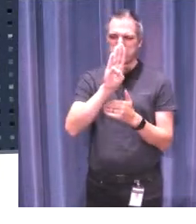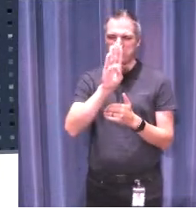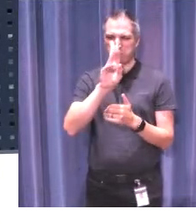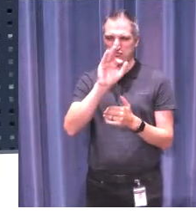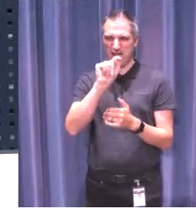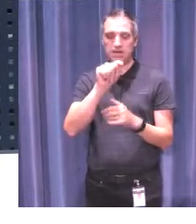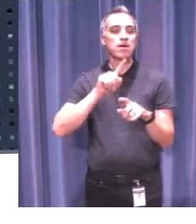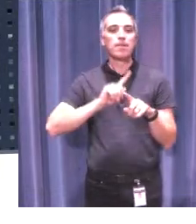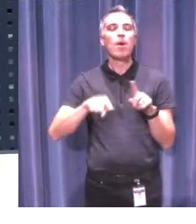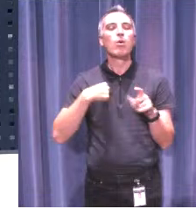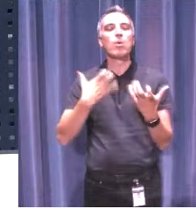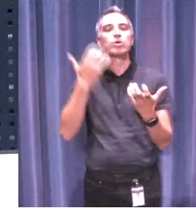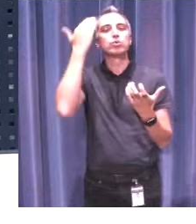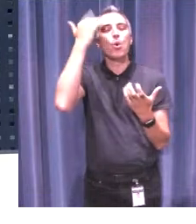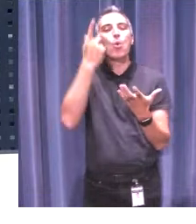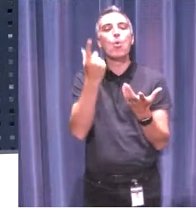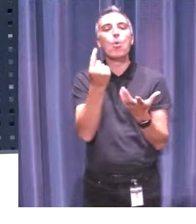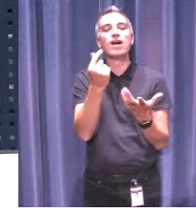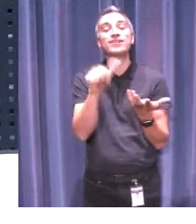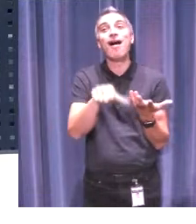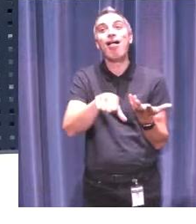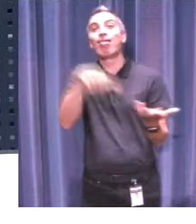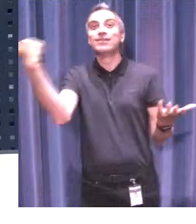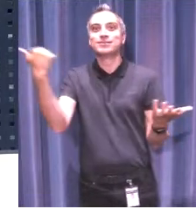that you're doing. And